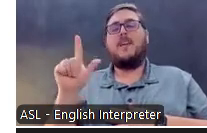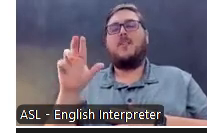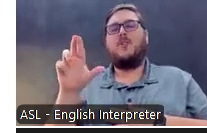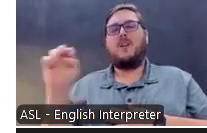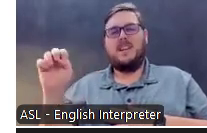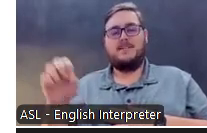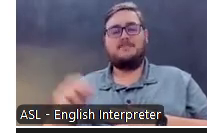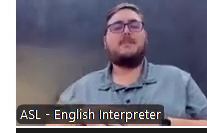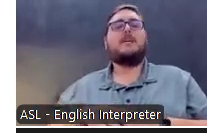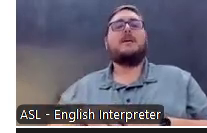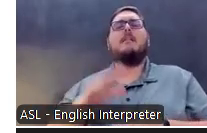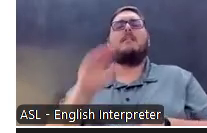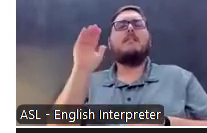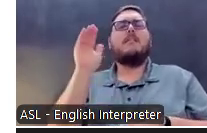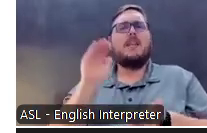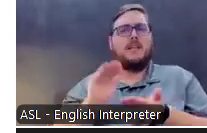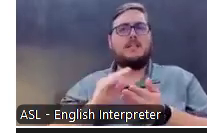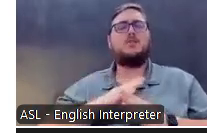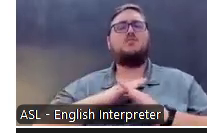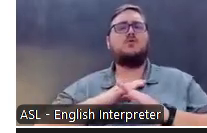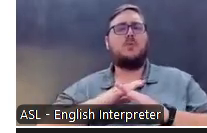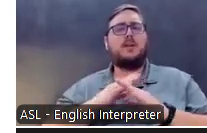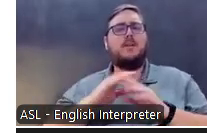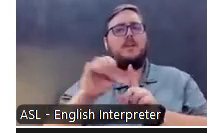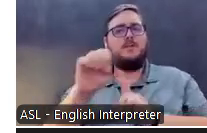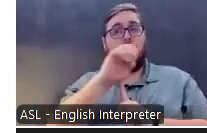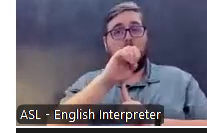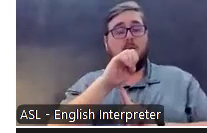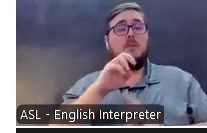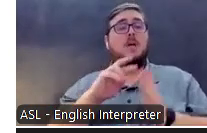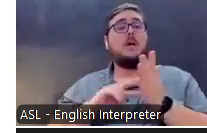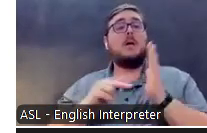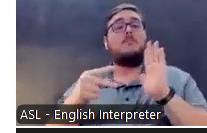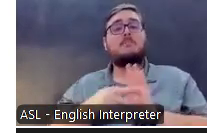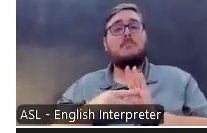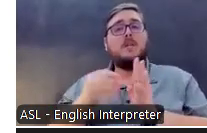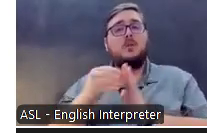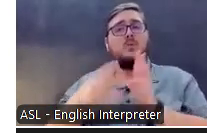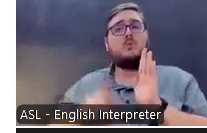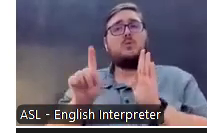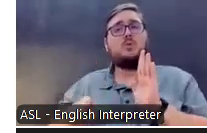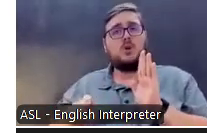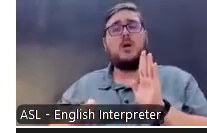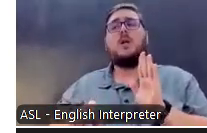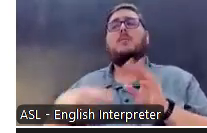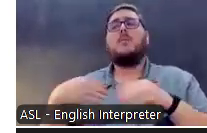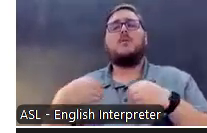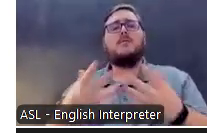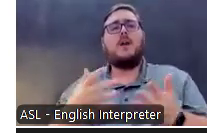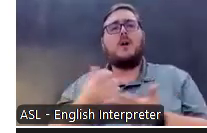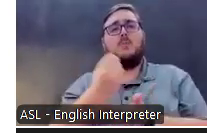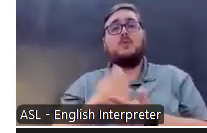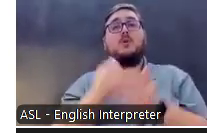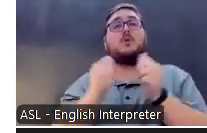students should be educated to the maximum extent appropriate with their non-disabled peers. Now keep in mind, this is